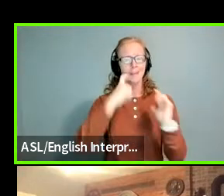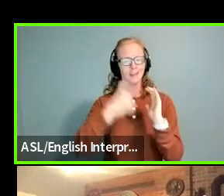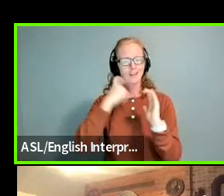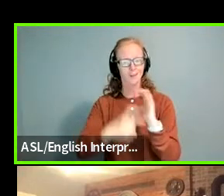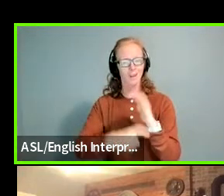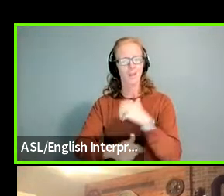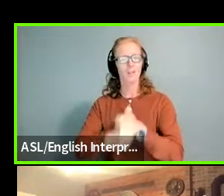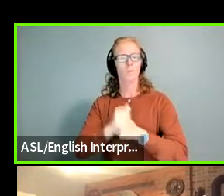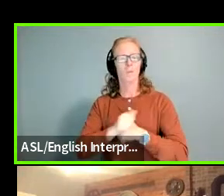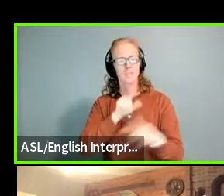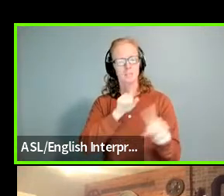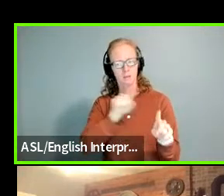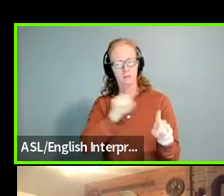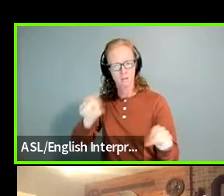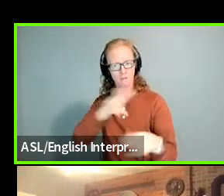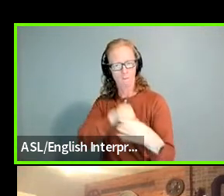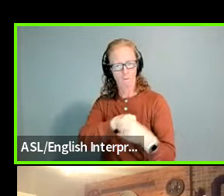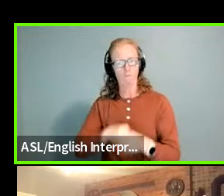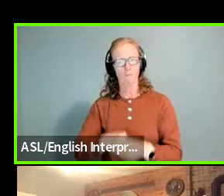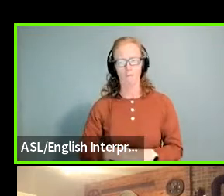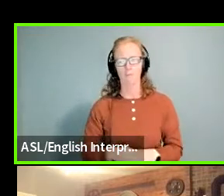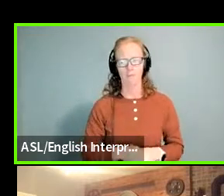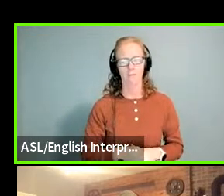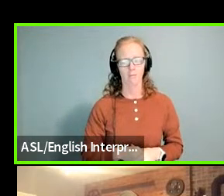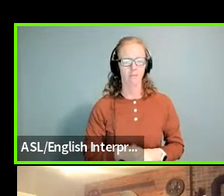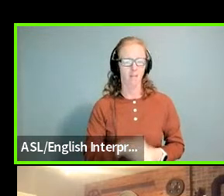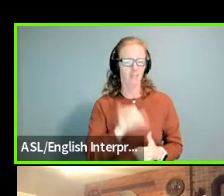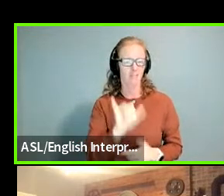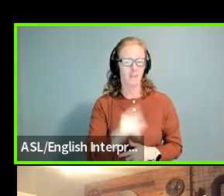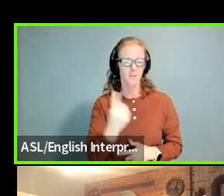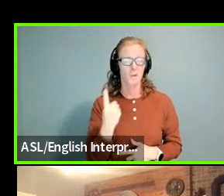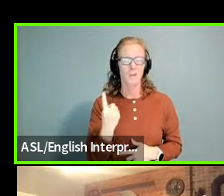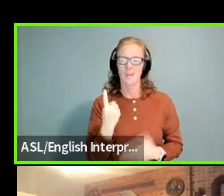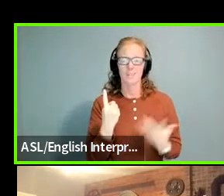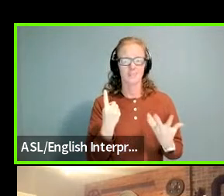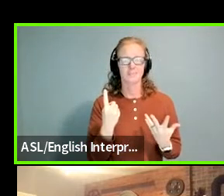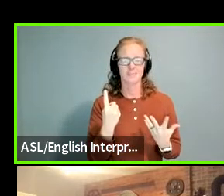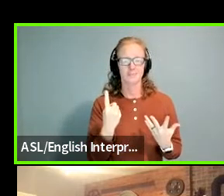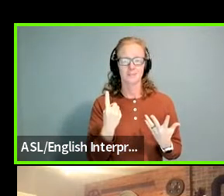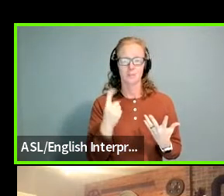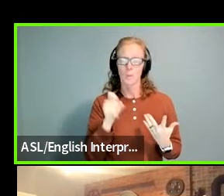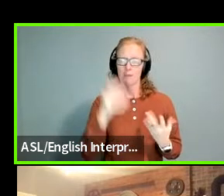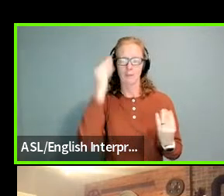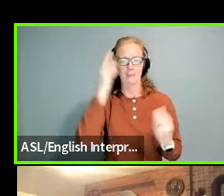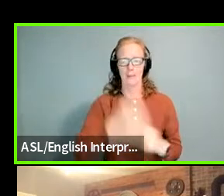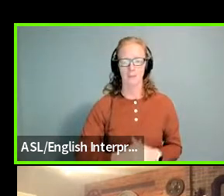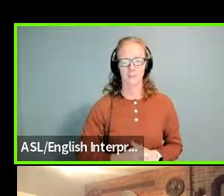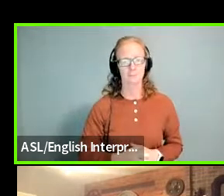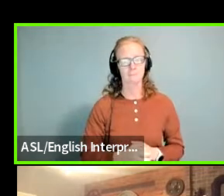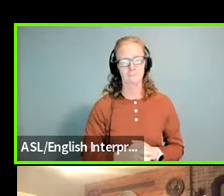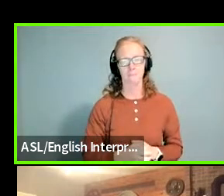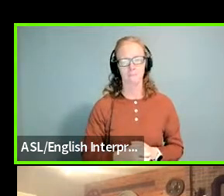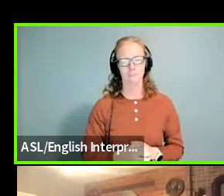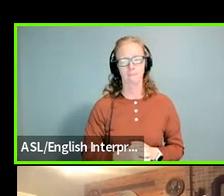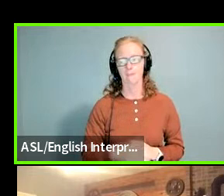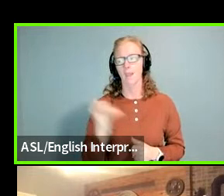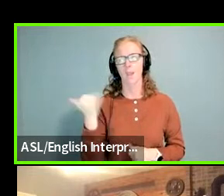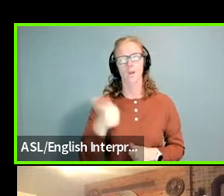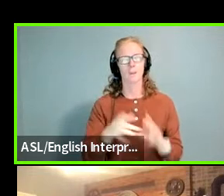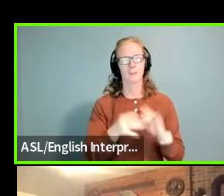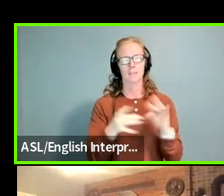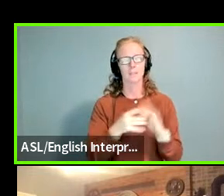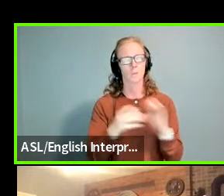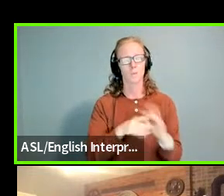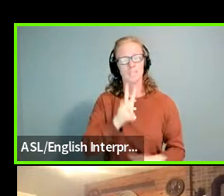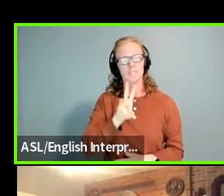risks to the program, that is one of the things we think about. As I mentioned, with a $6 million